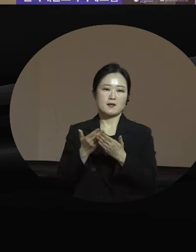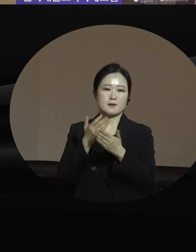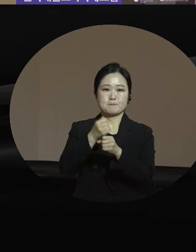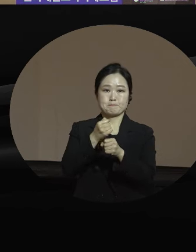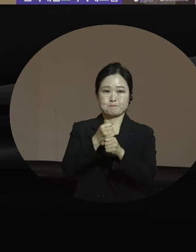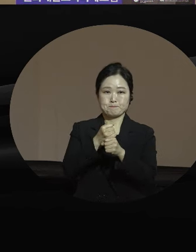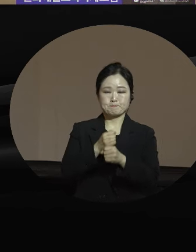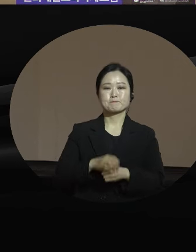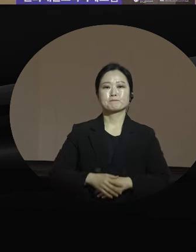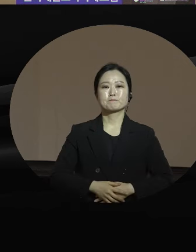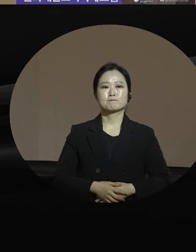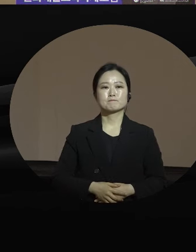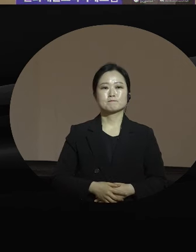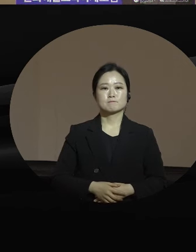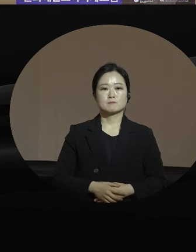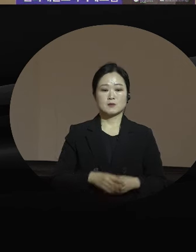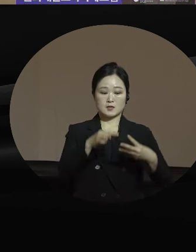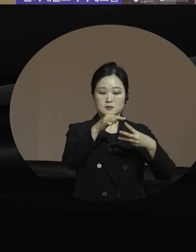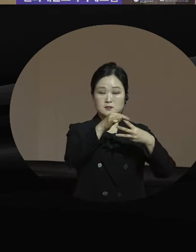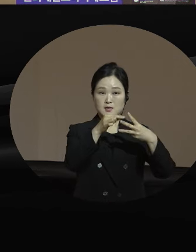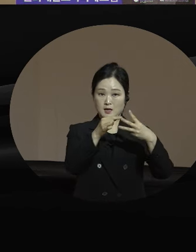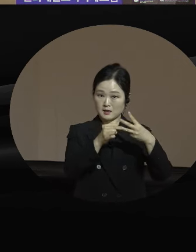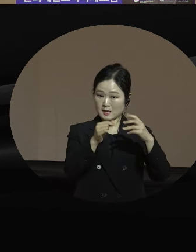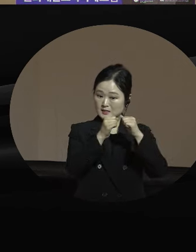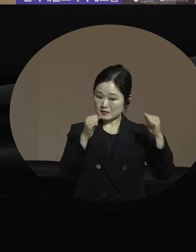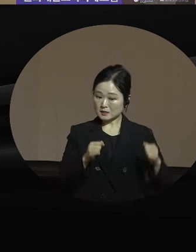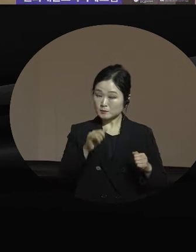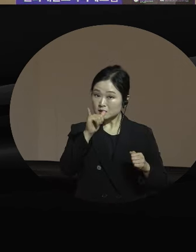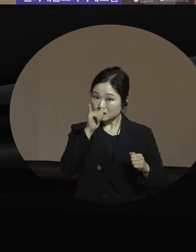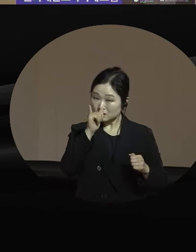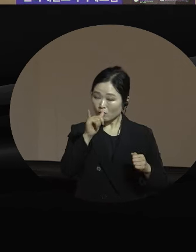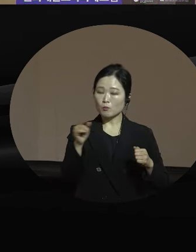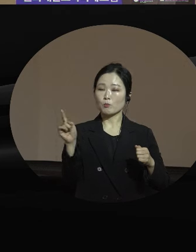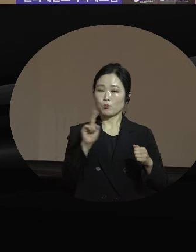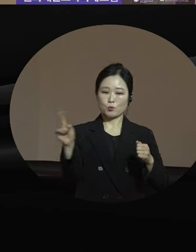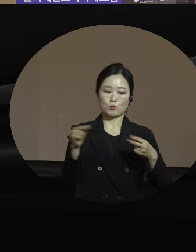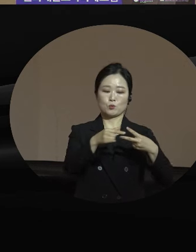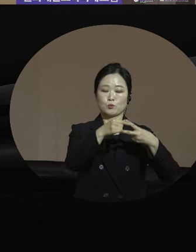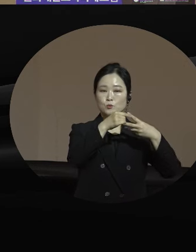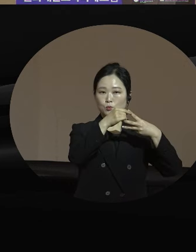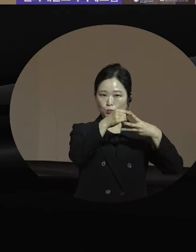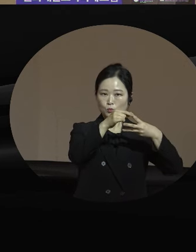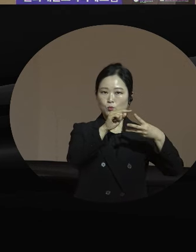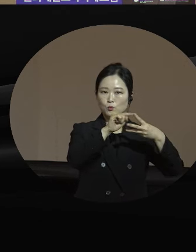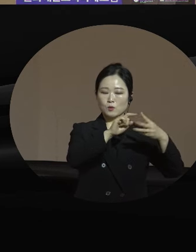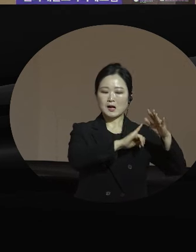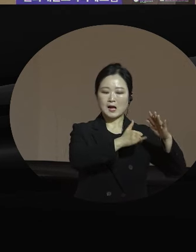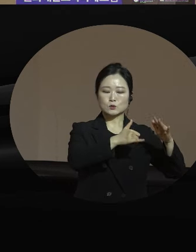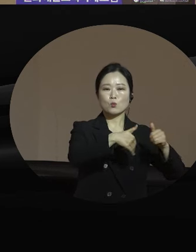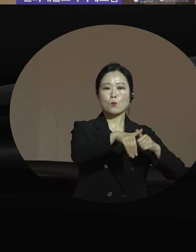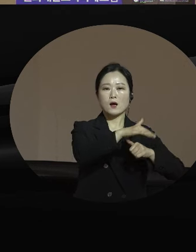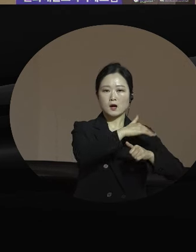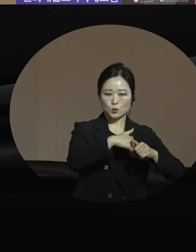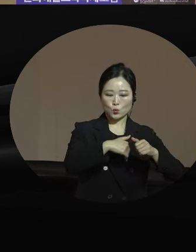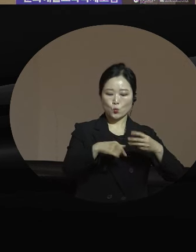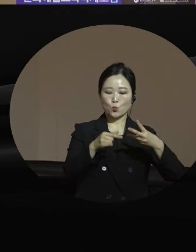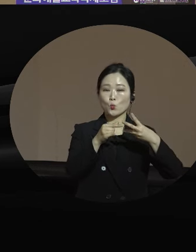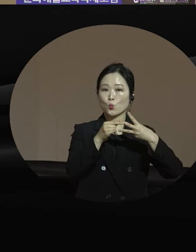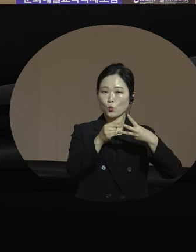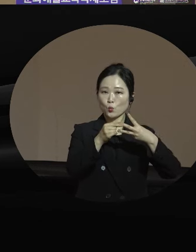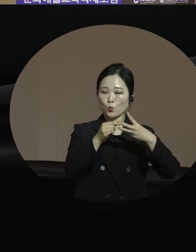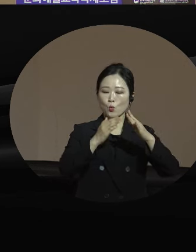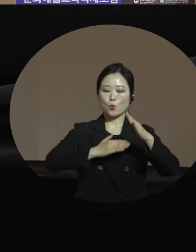the firstly is family environment, and also the formal education, and the culture and art organization